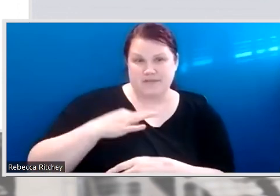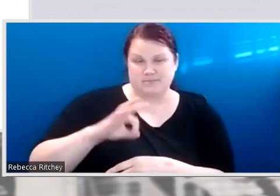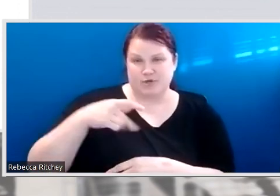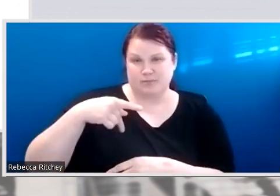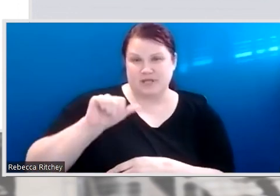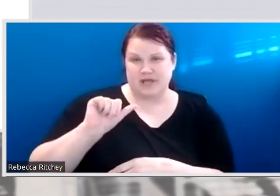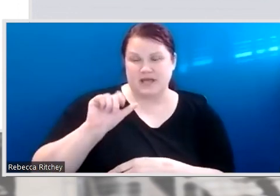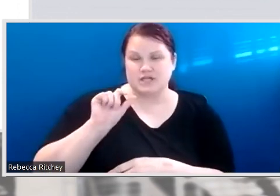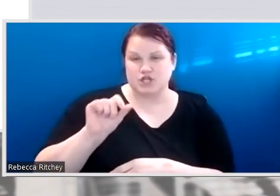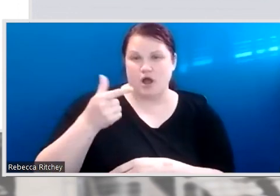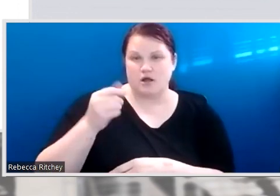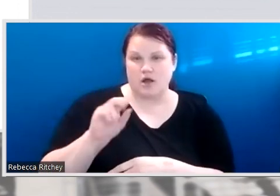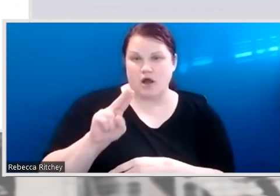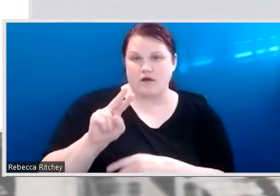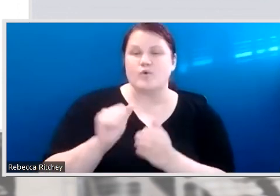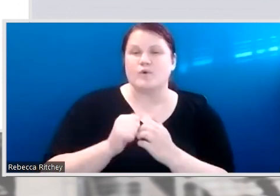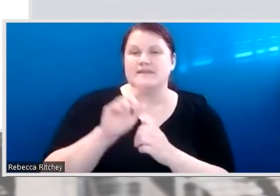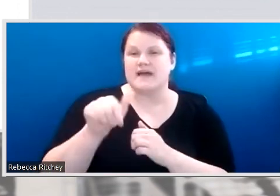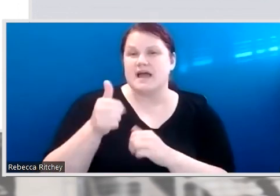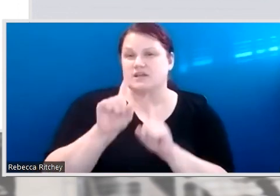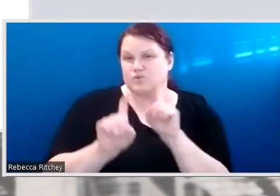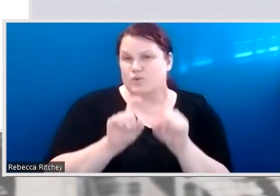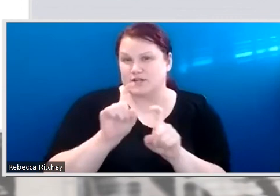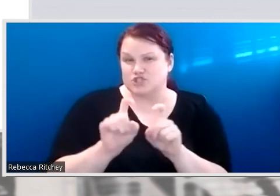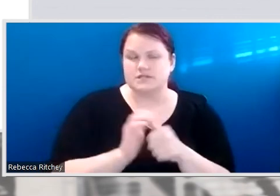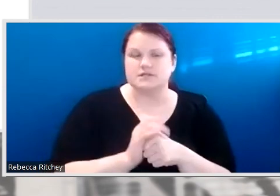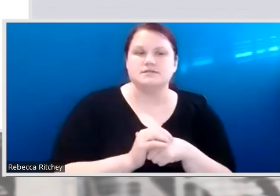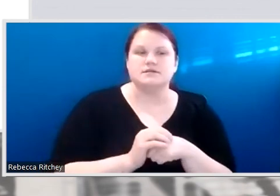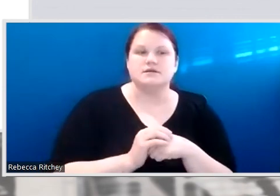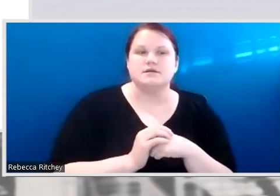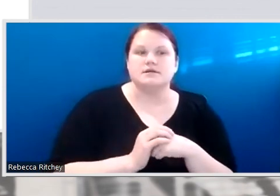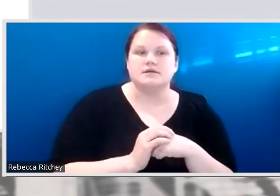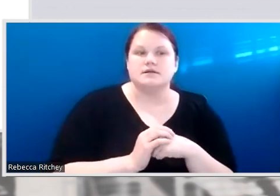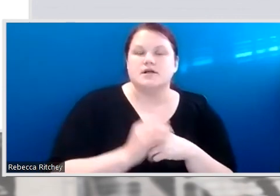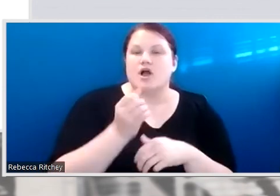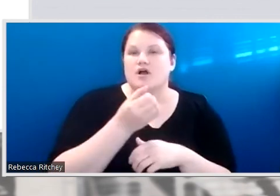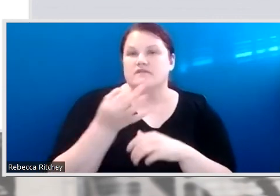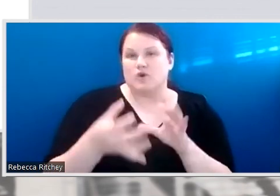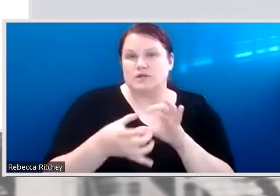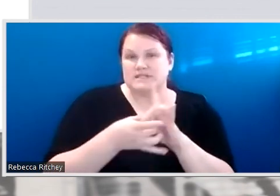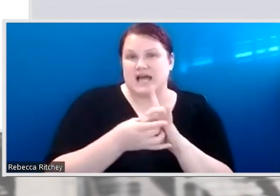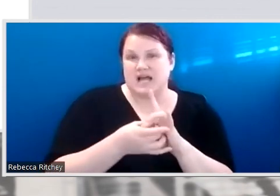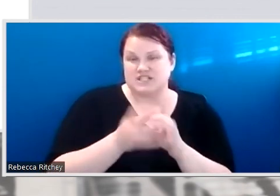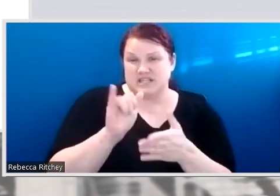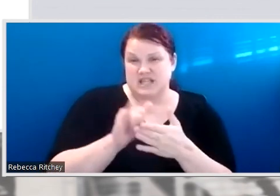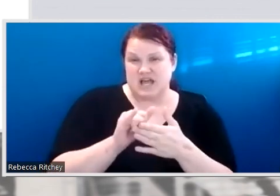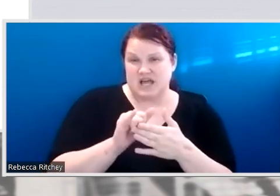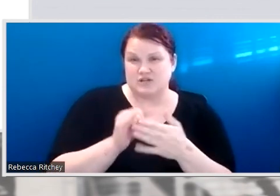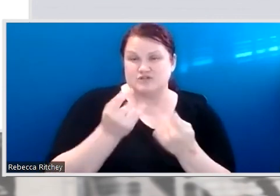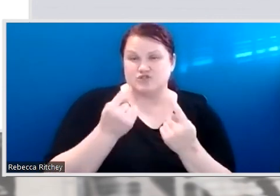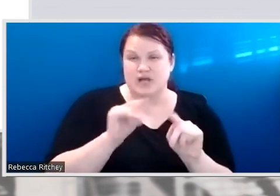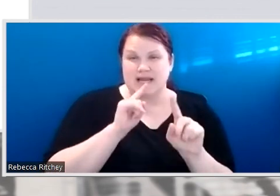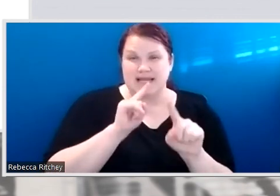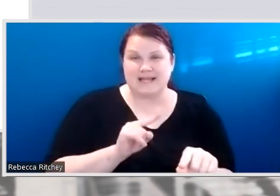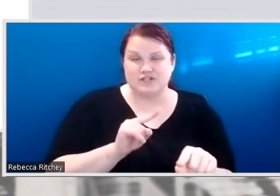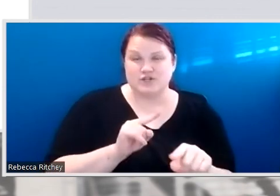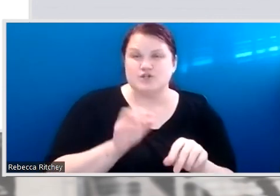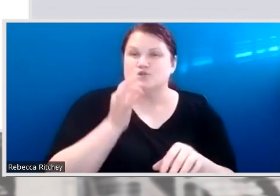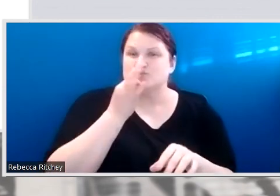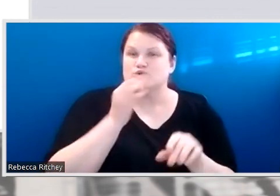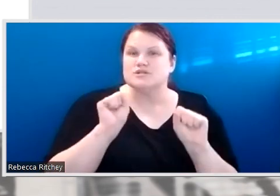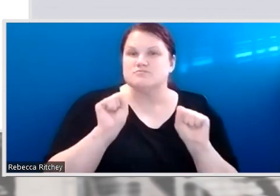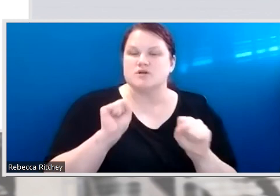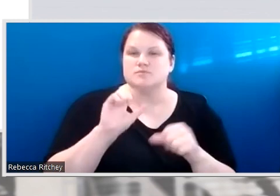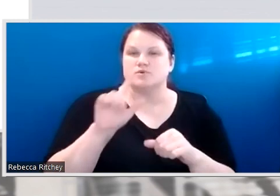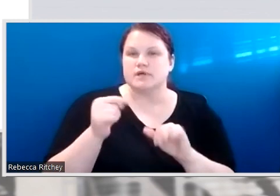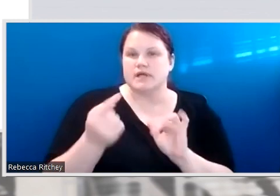cip@pittsburghpa.gov, with any questions you may have. There's a few of us attached to that inbox, and we try to get answers back to you as soon as possible. You can also